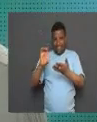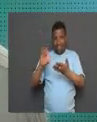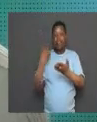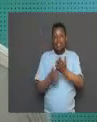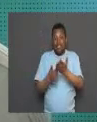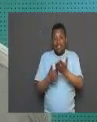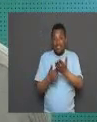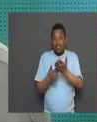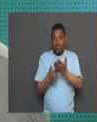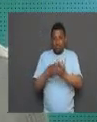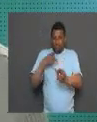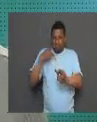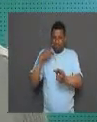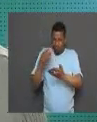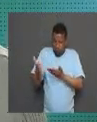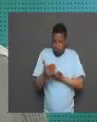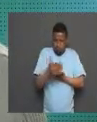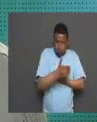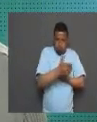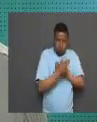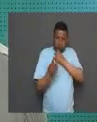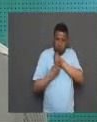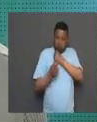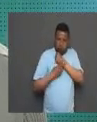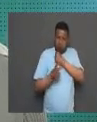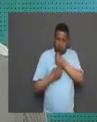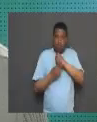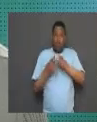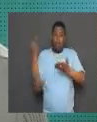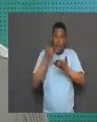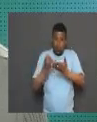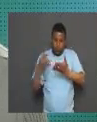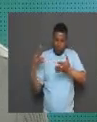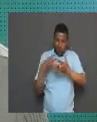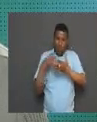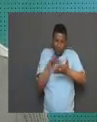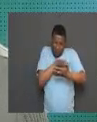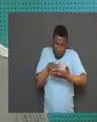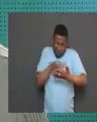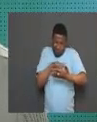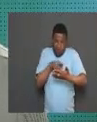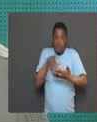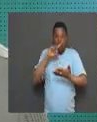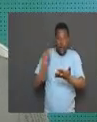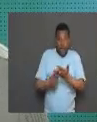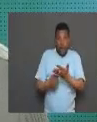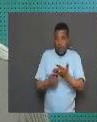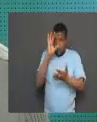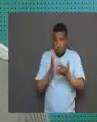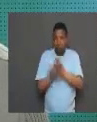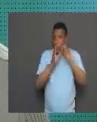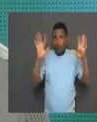They collect, store, and analyze map data without human